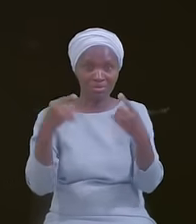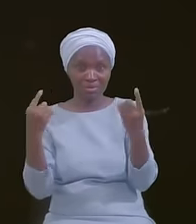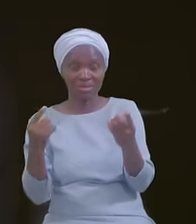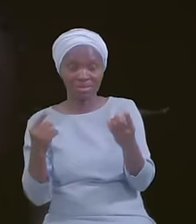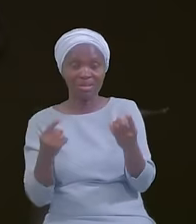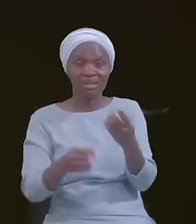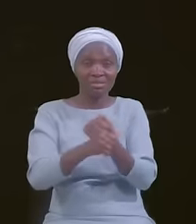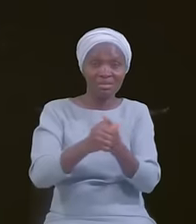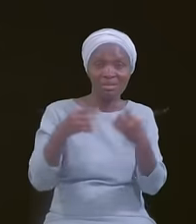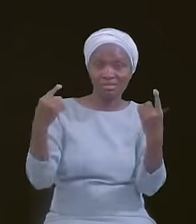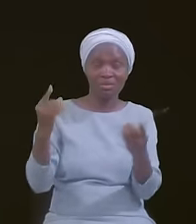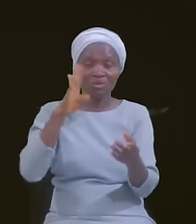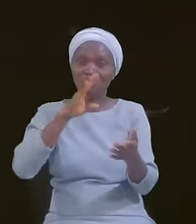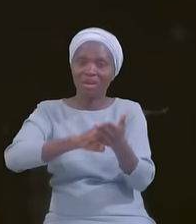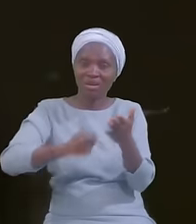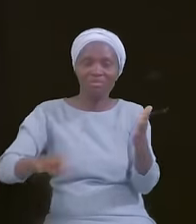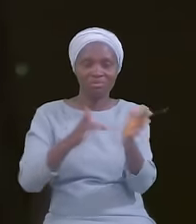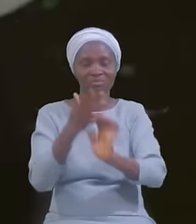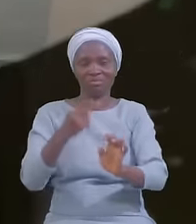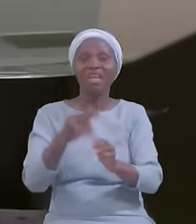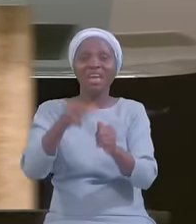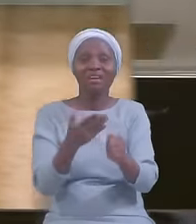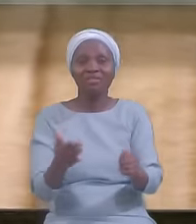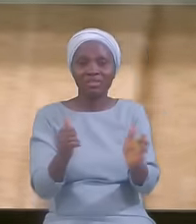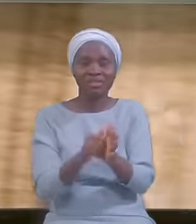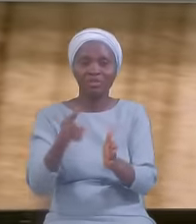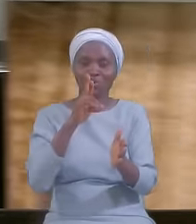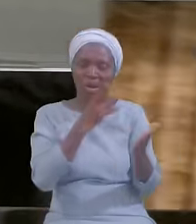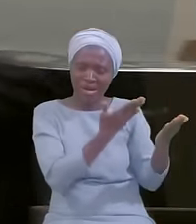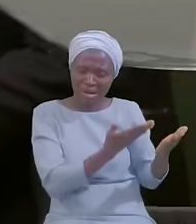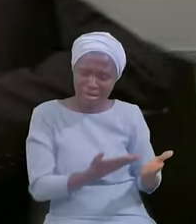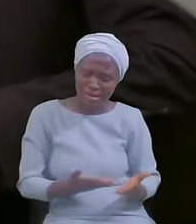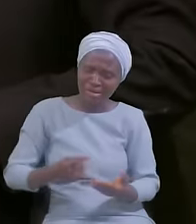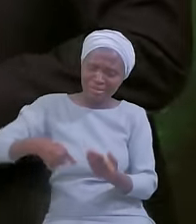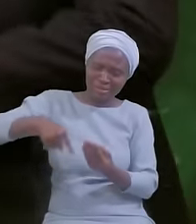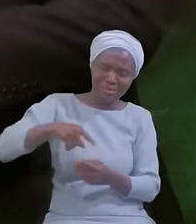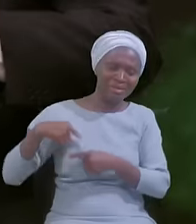be blotted out. Everything you carry about, bad luck and this and